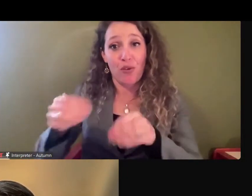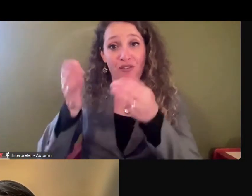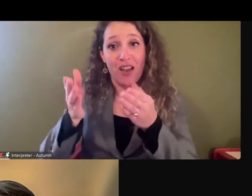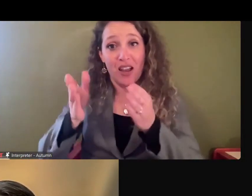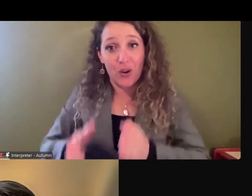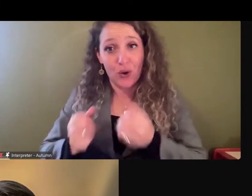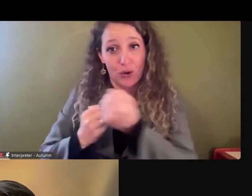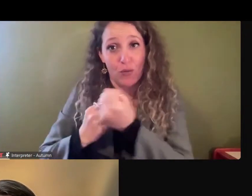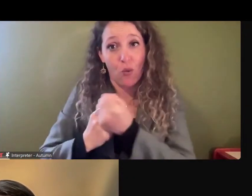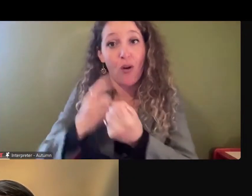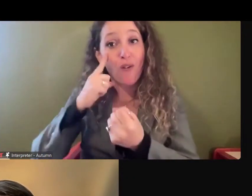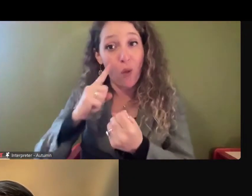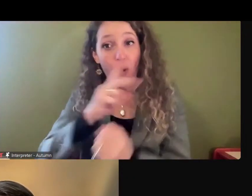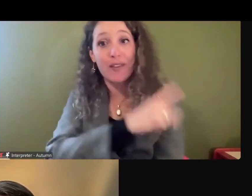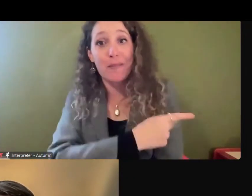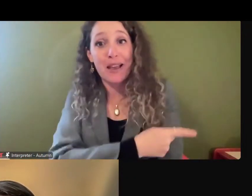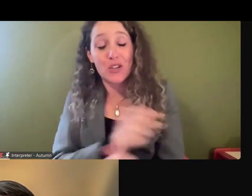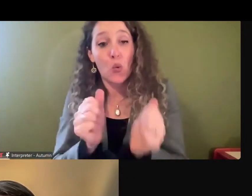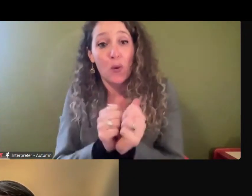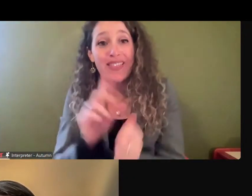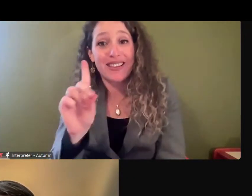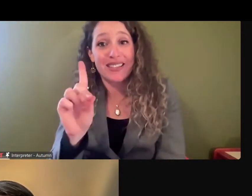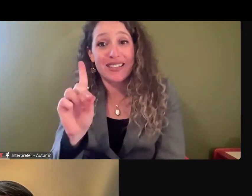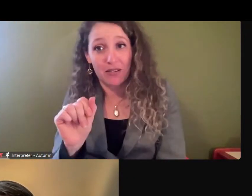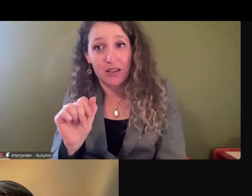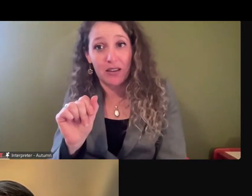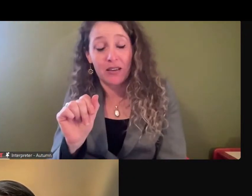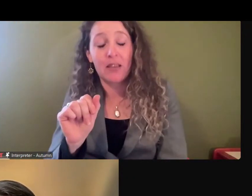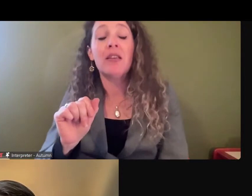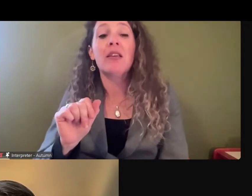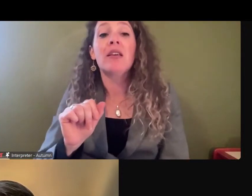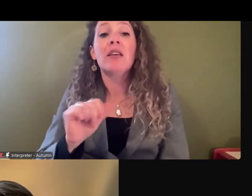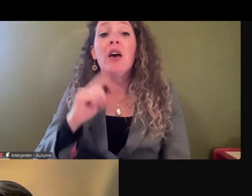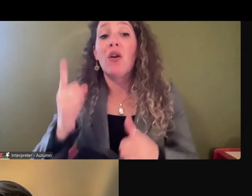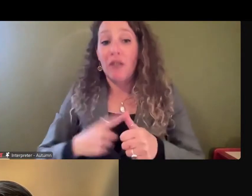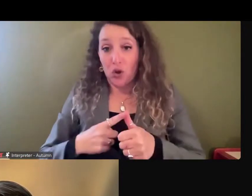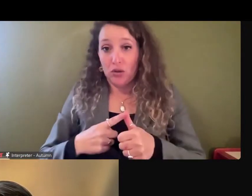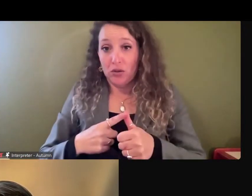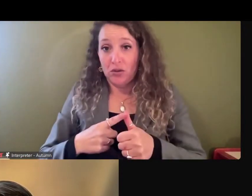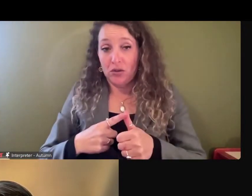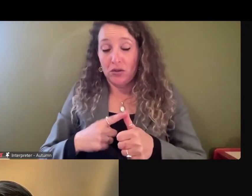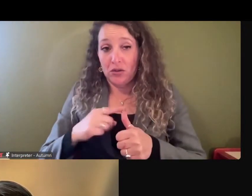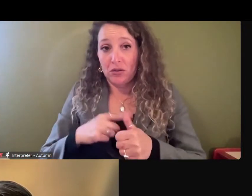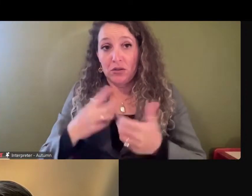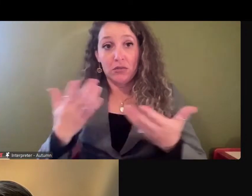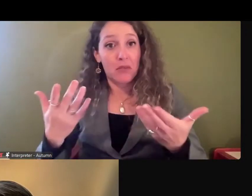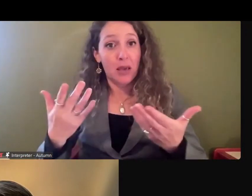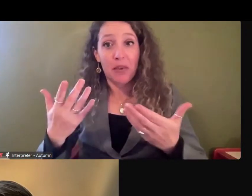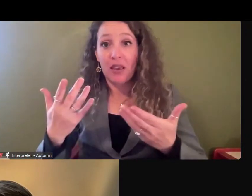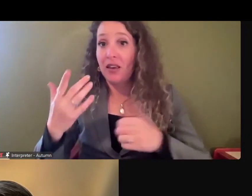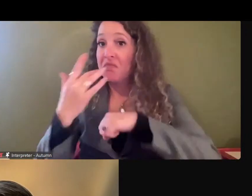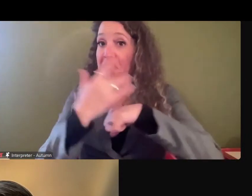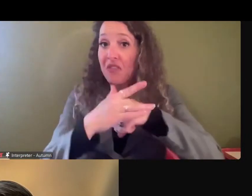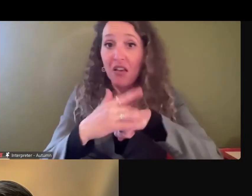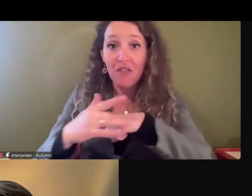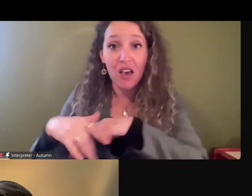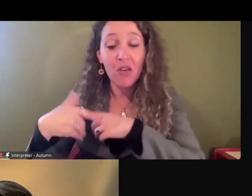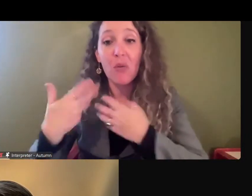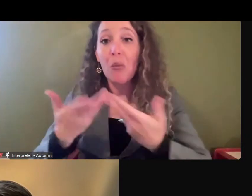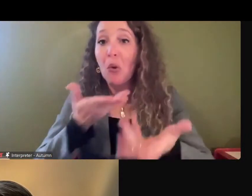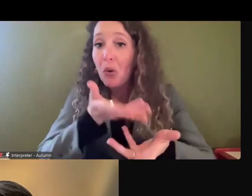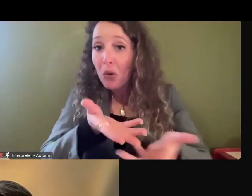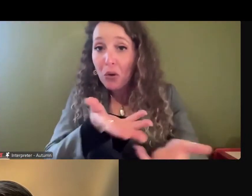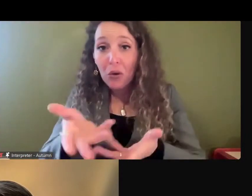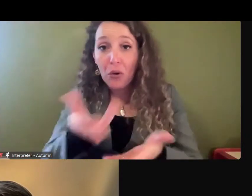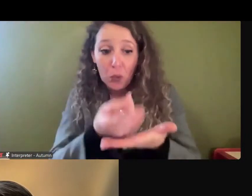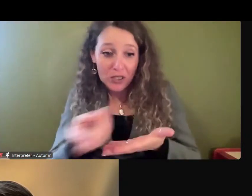with disabilities. First of all, providing some available resources in hospital settings